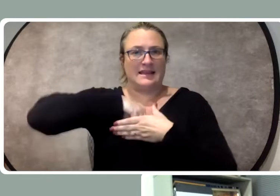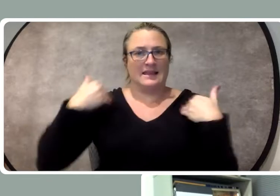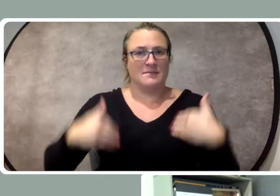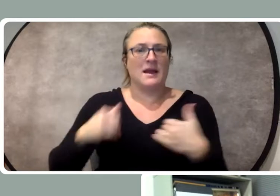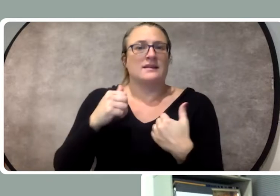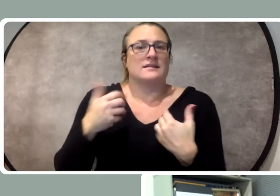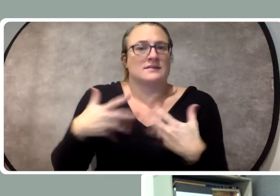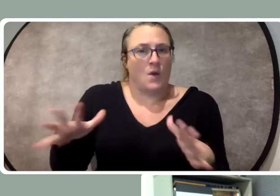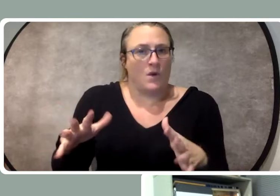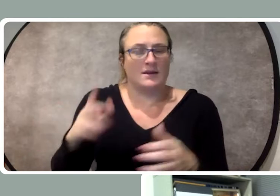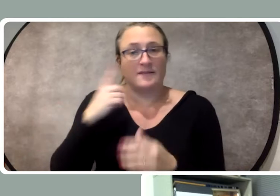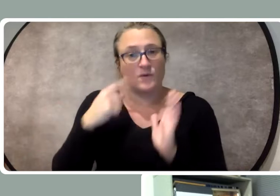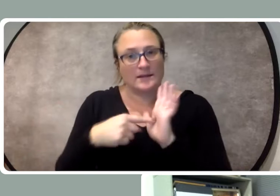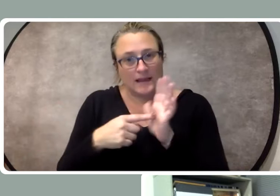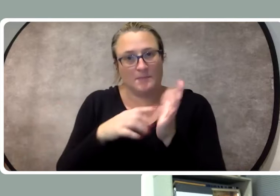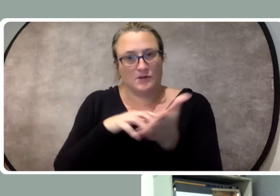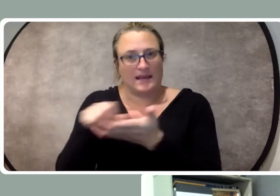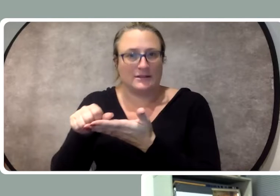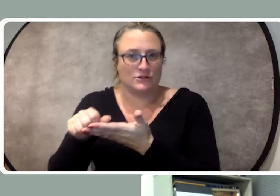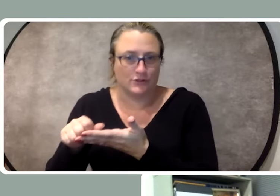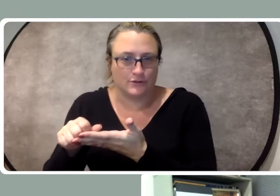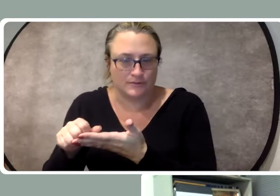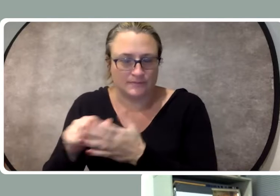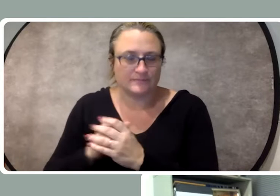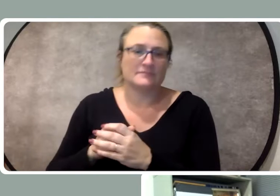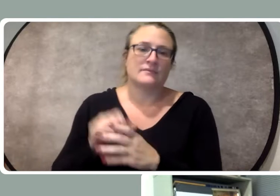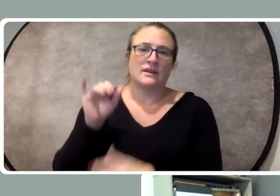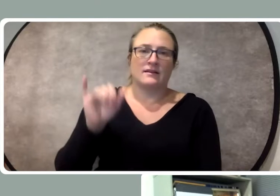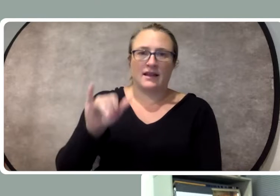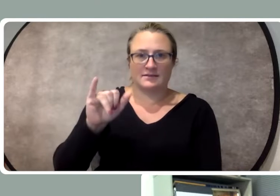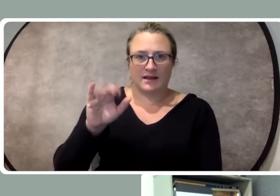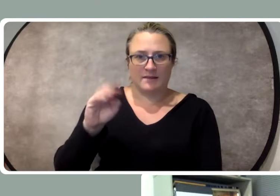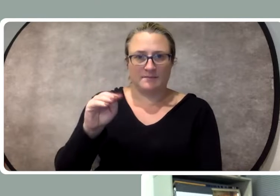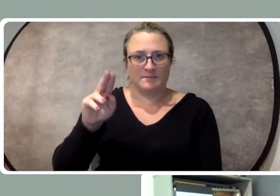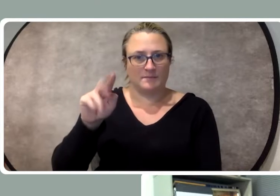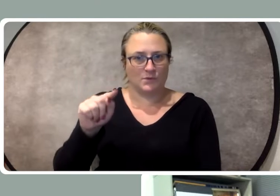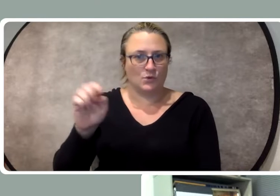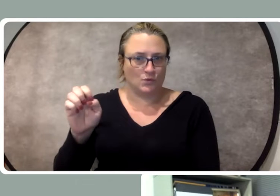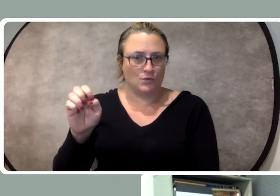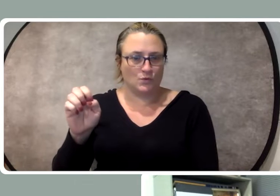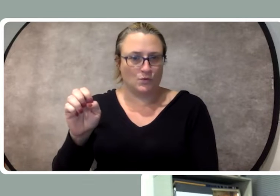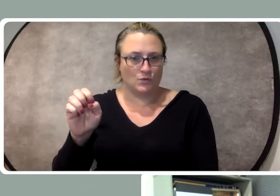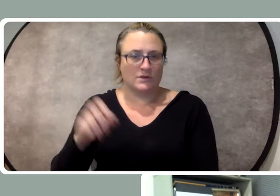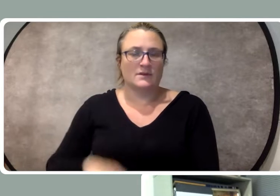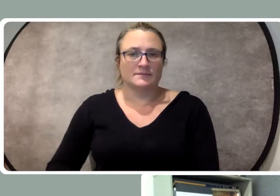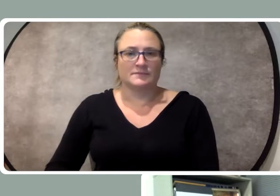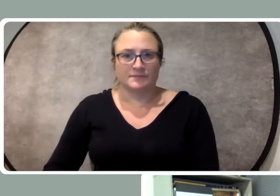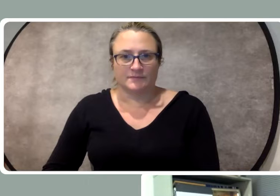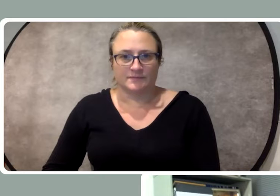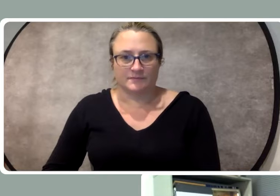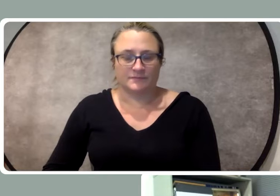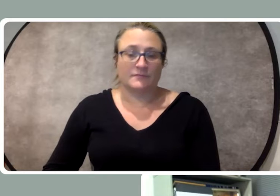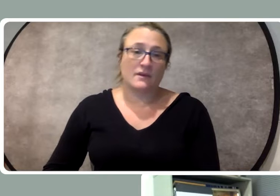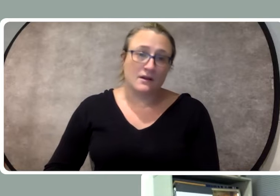passengers in the body like cancer. So that's what immune therapy does in very simple terms. Now,